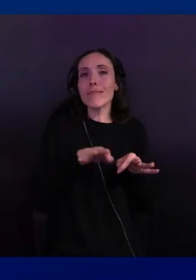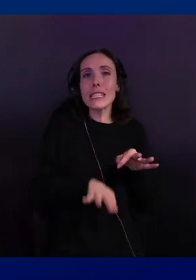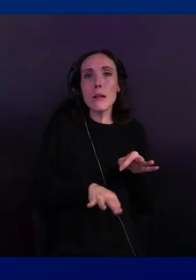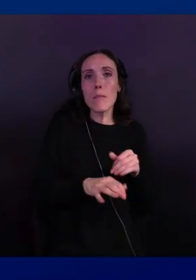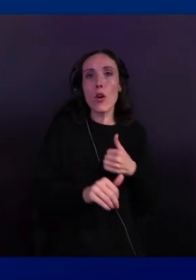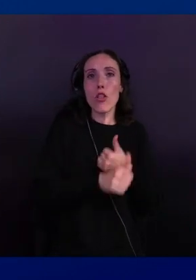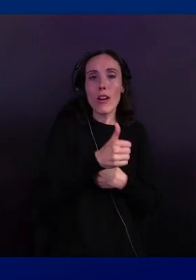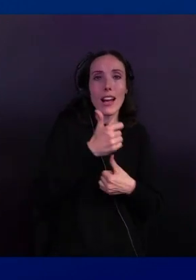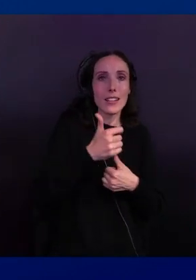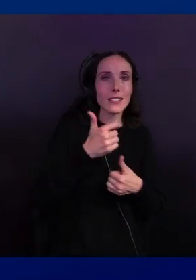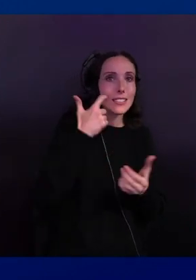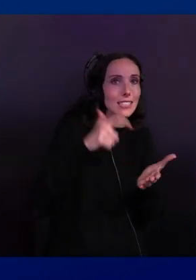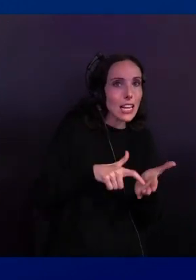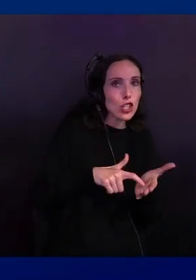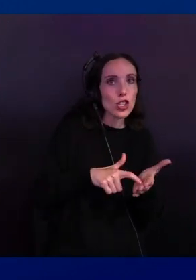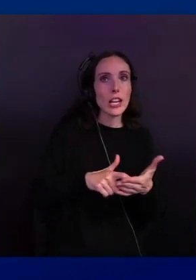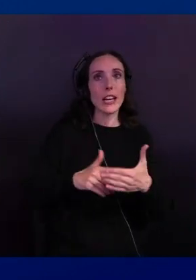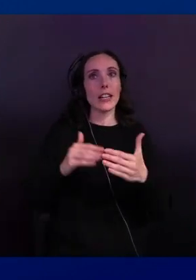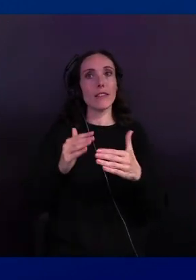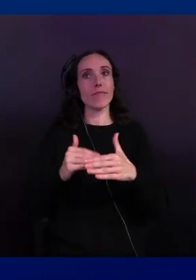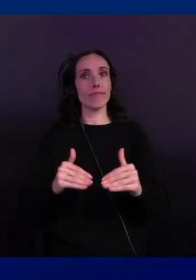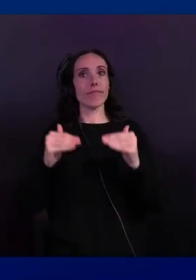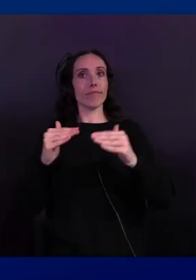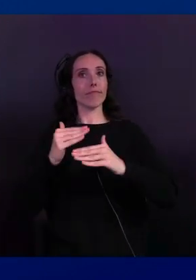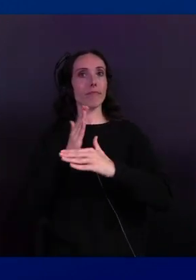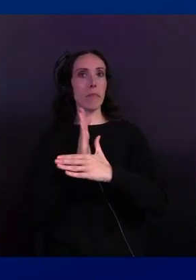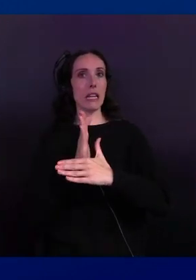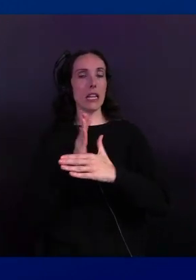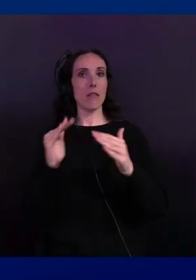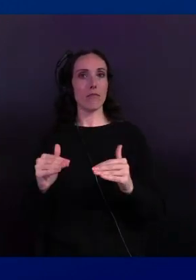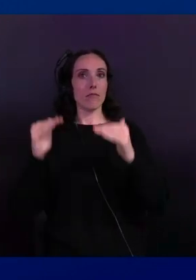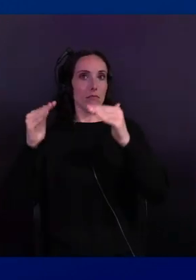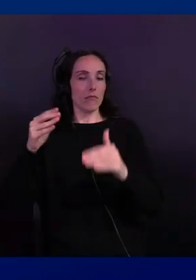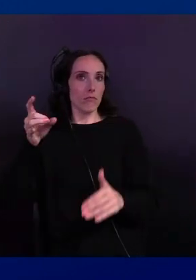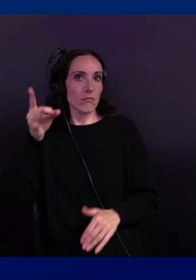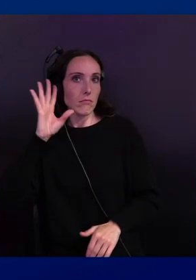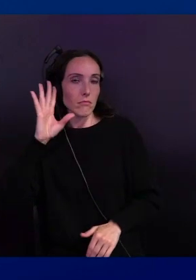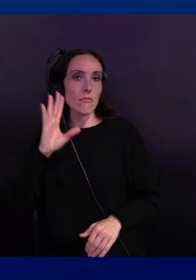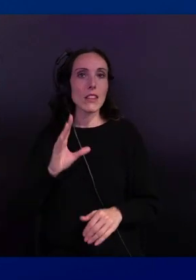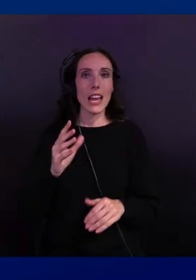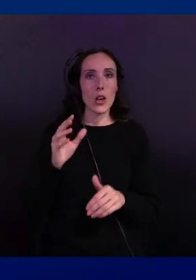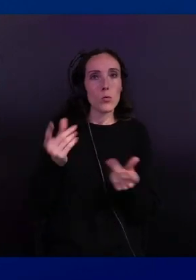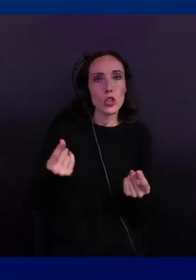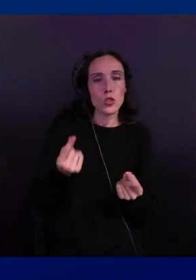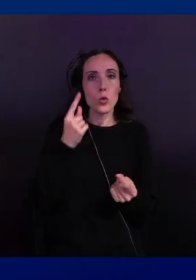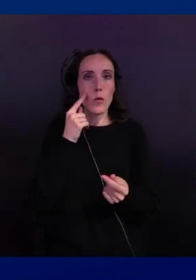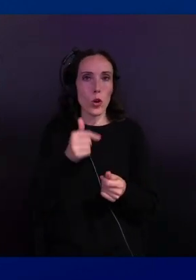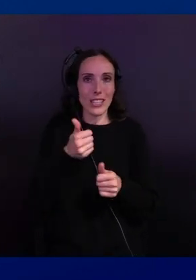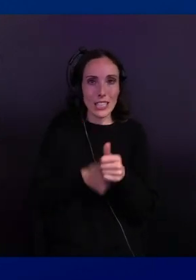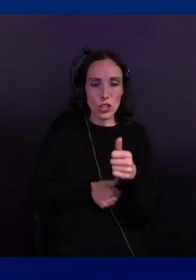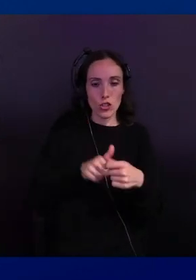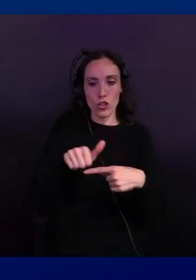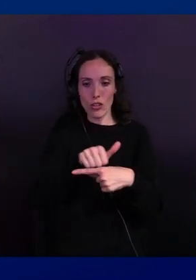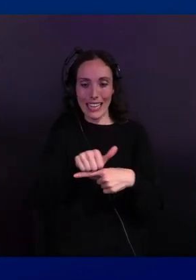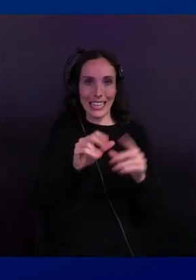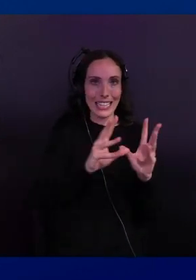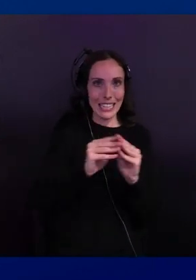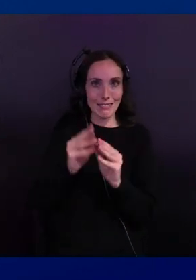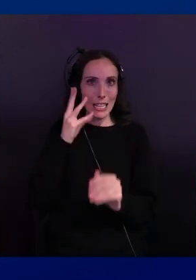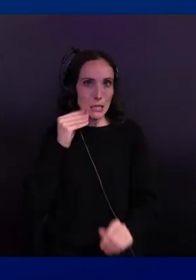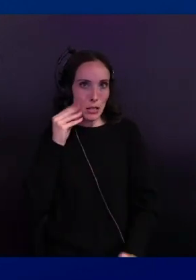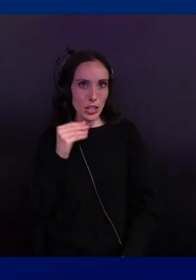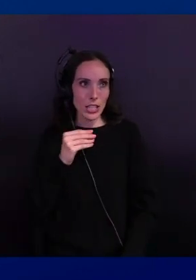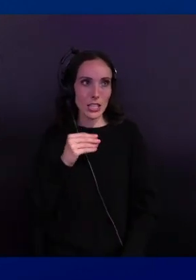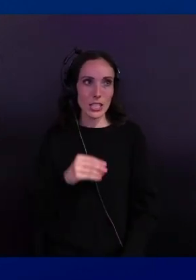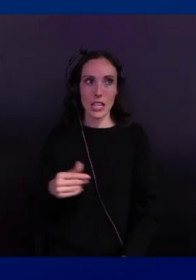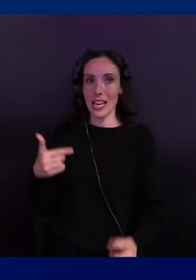versus medium versus high and what you can train each experience to be like for the end user. All right, we should do a voiceover here.